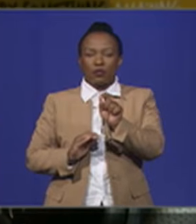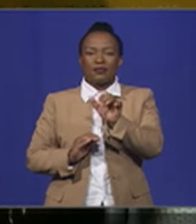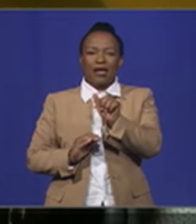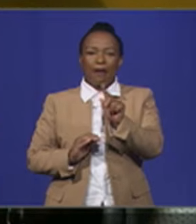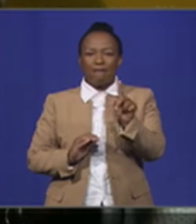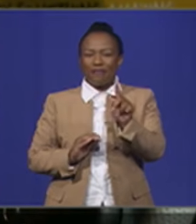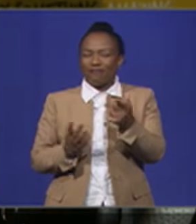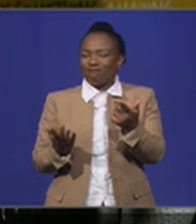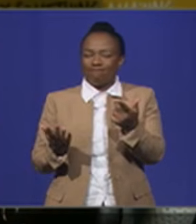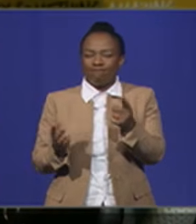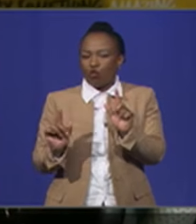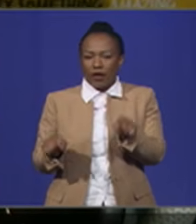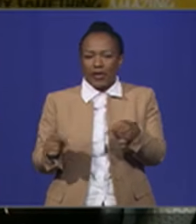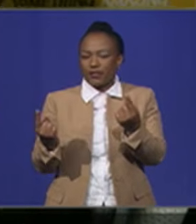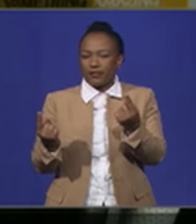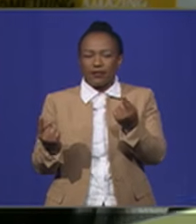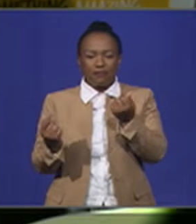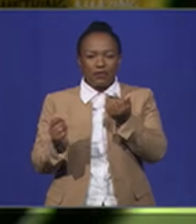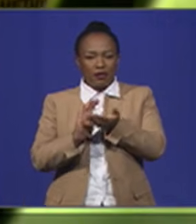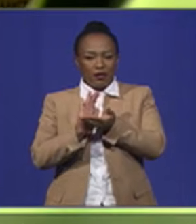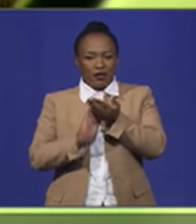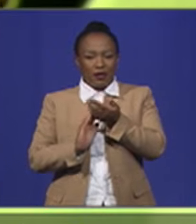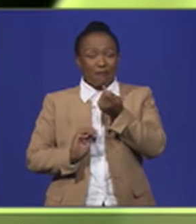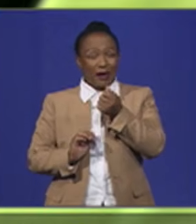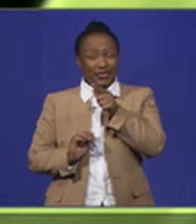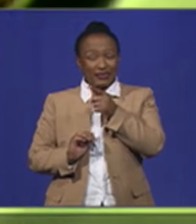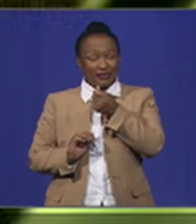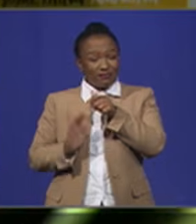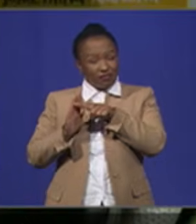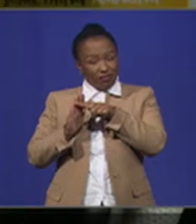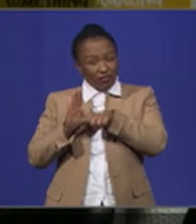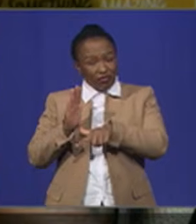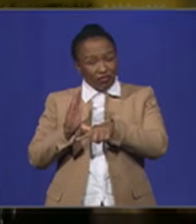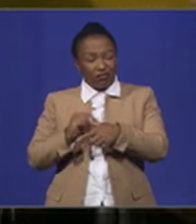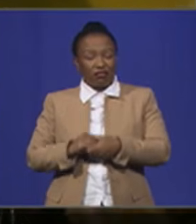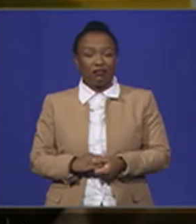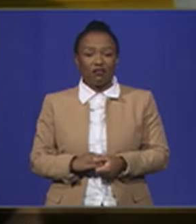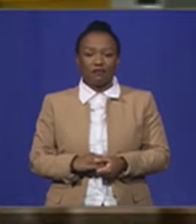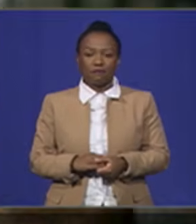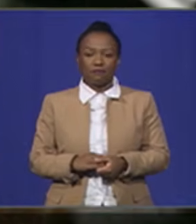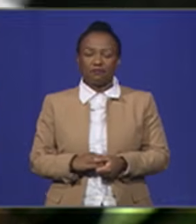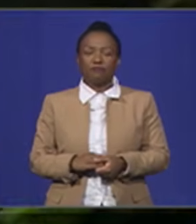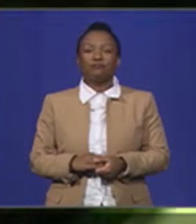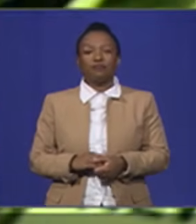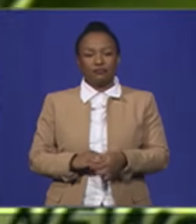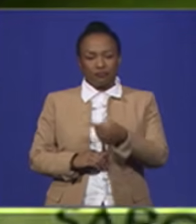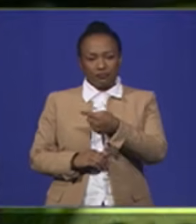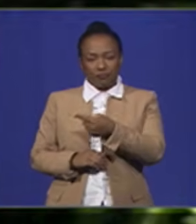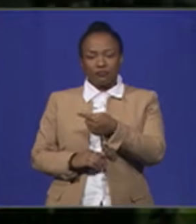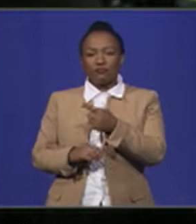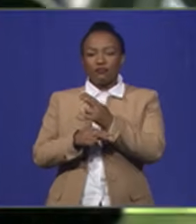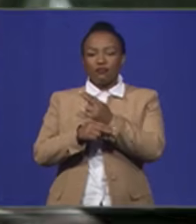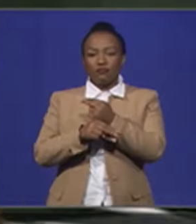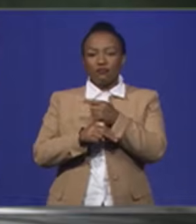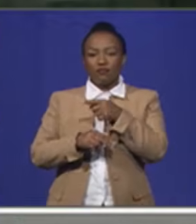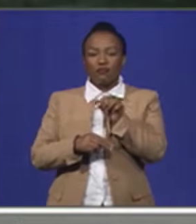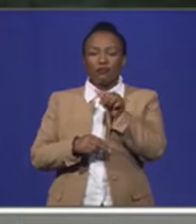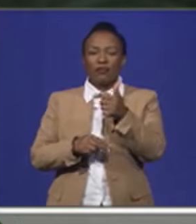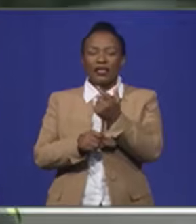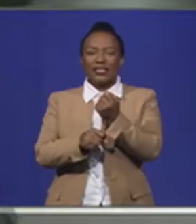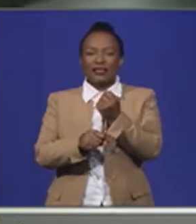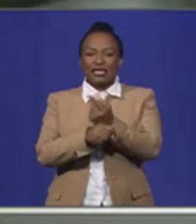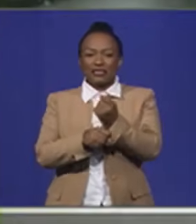kgone go tlhatlhosa Bolt and madi a bona ko tlase thata. Ke wa ba bangwe ba e-hailing ke bona mokgweetsi wa tekesi